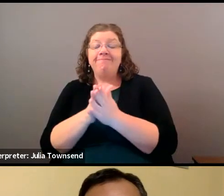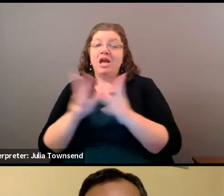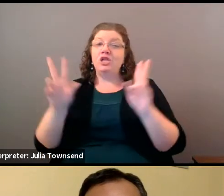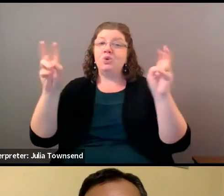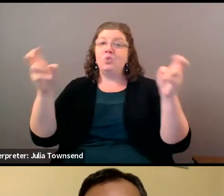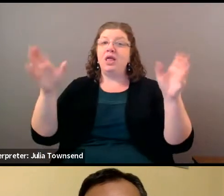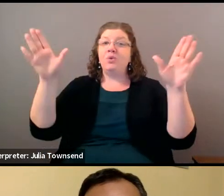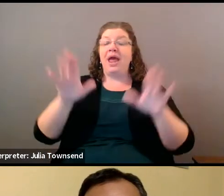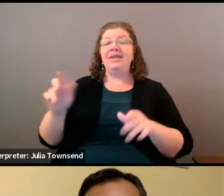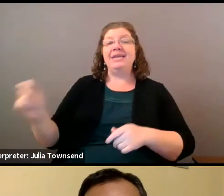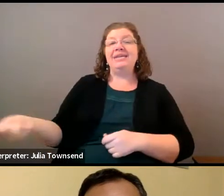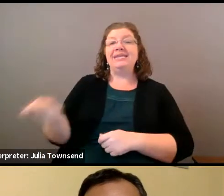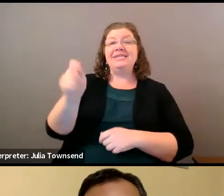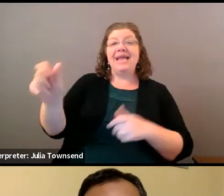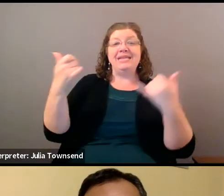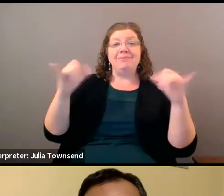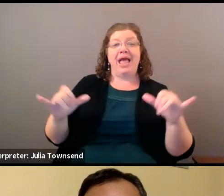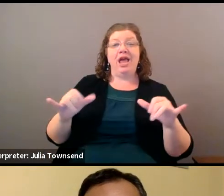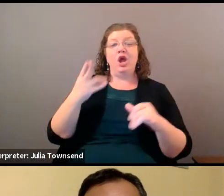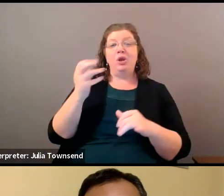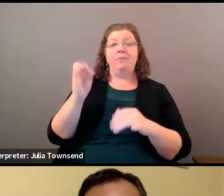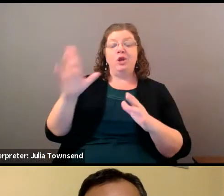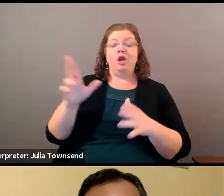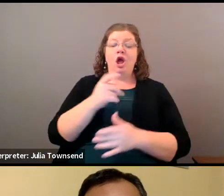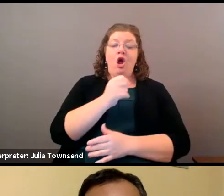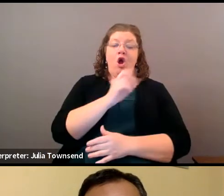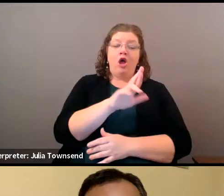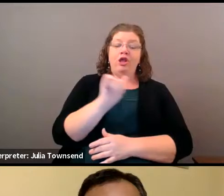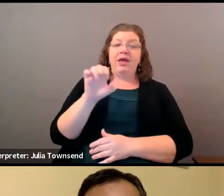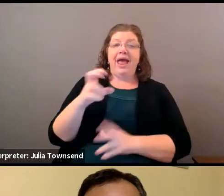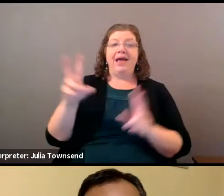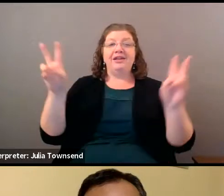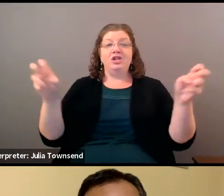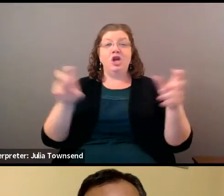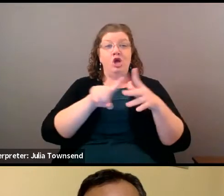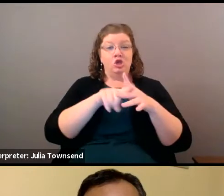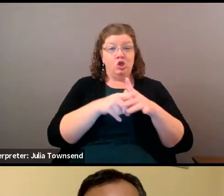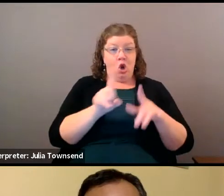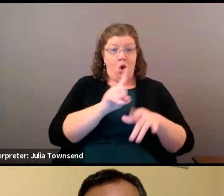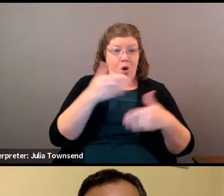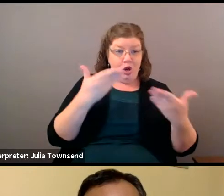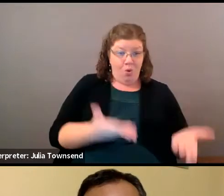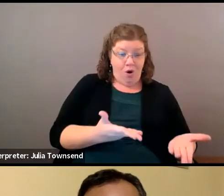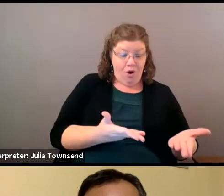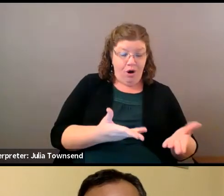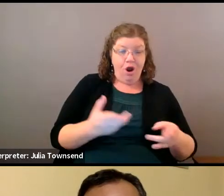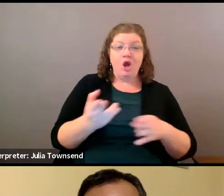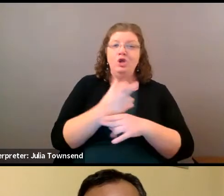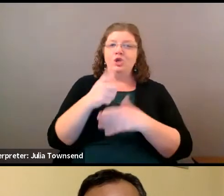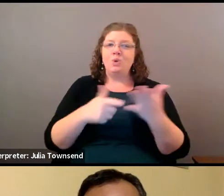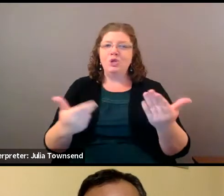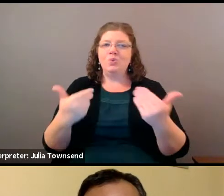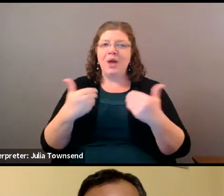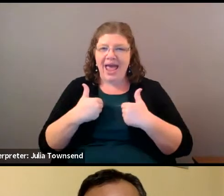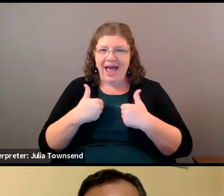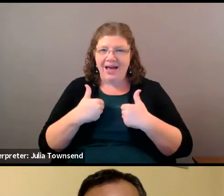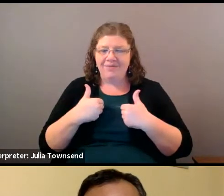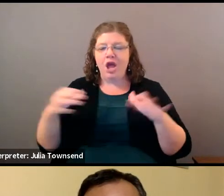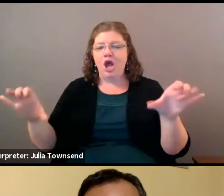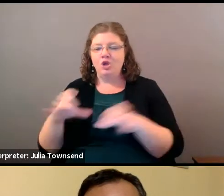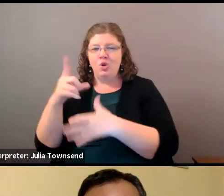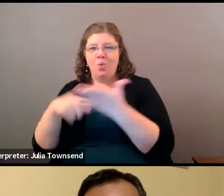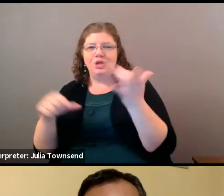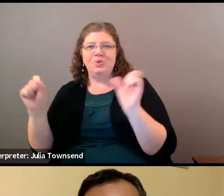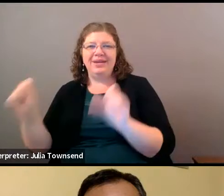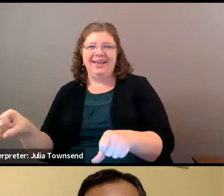tennis player and humanitarian Arthur Ashe: start where you are, use what you have, do what you can.